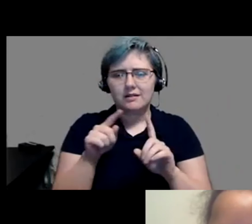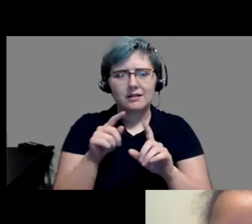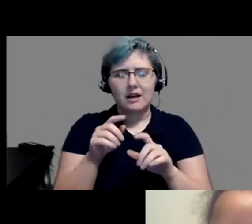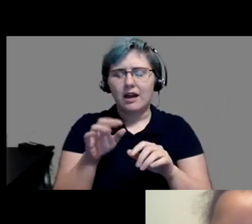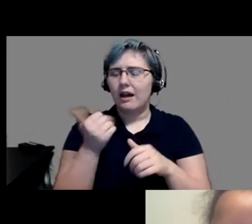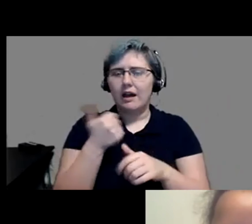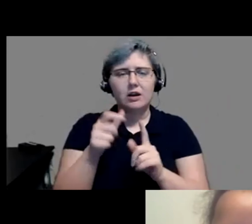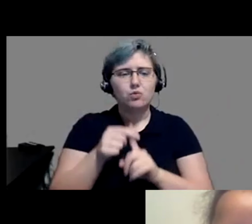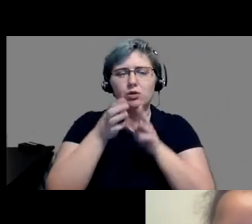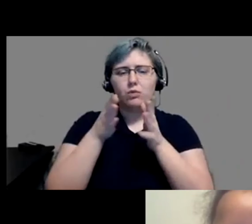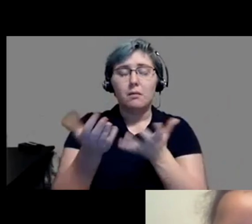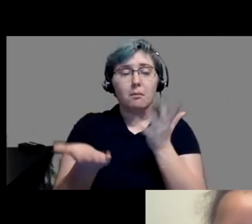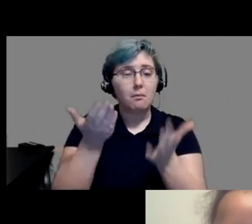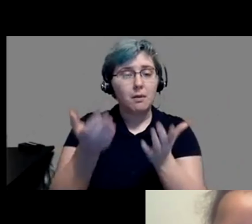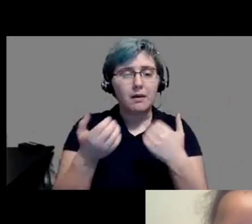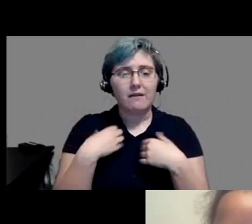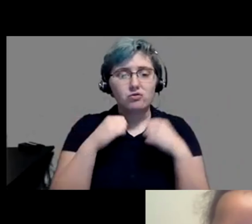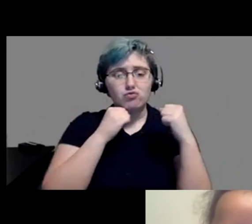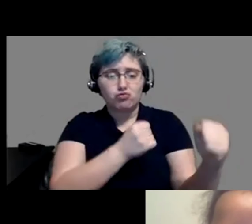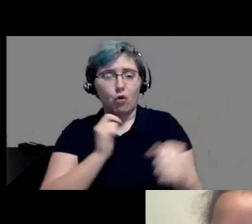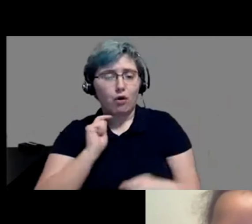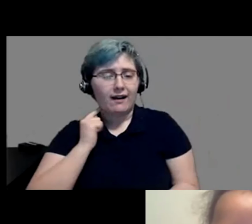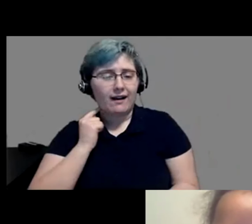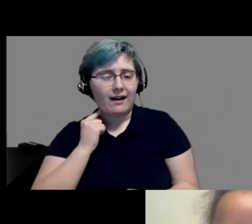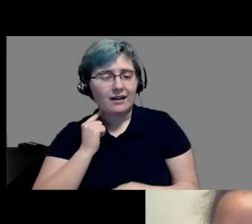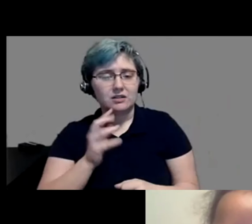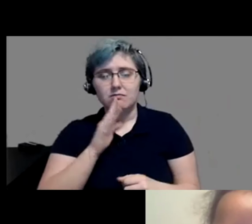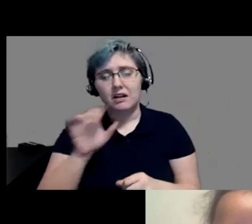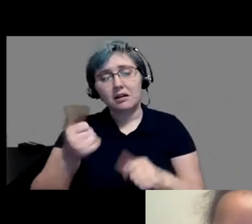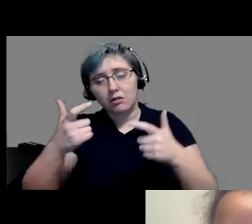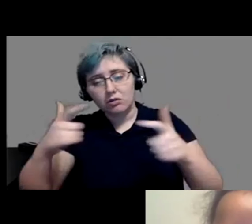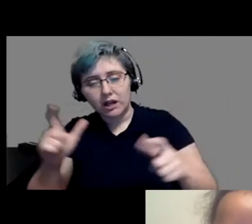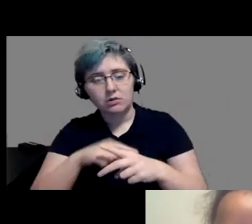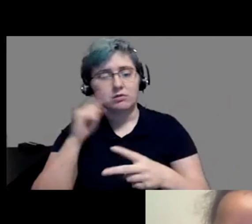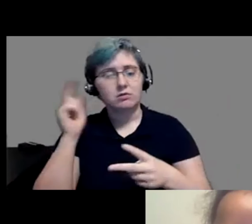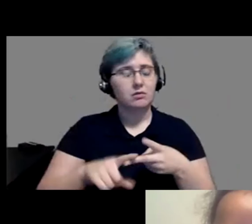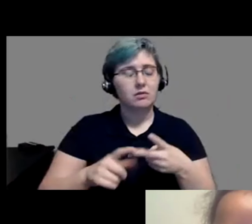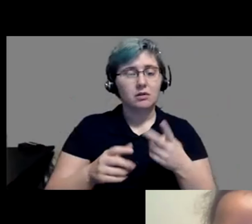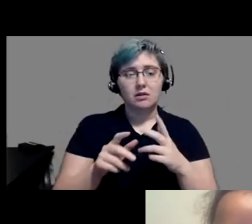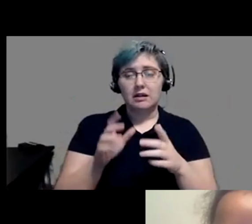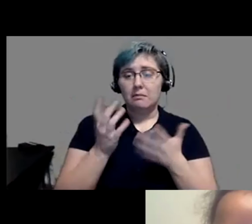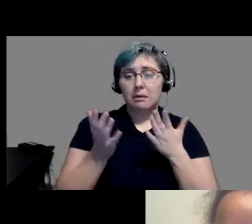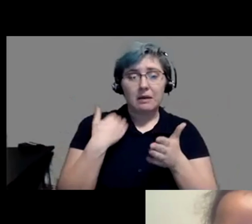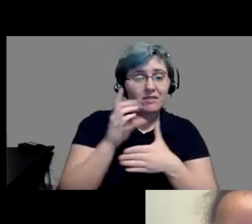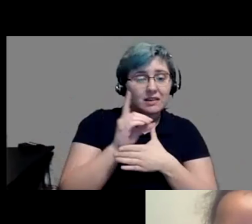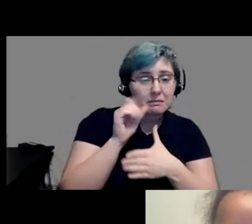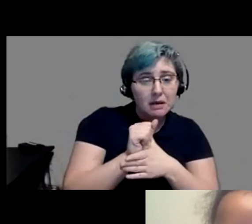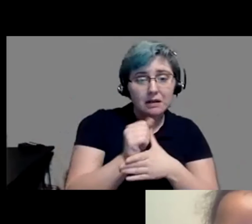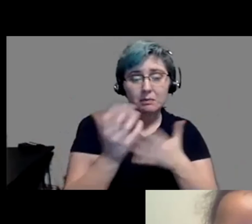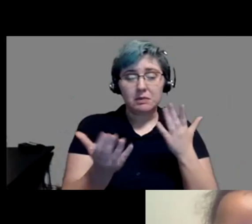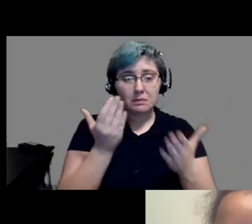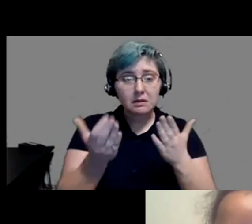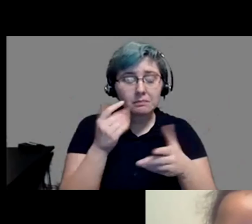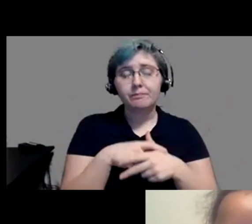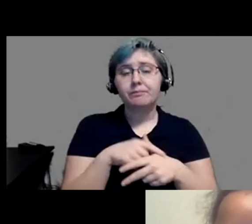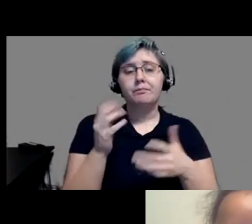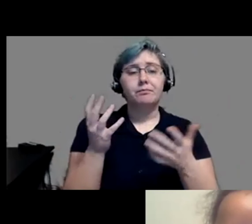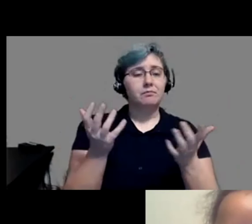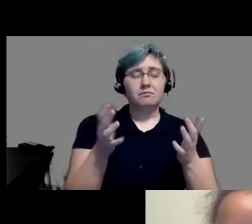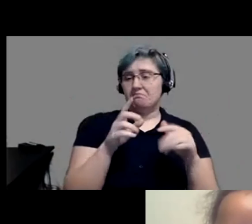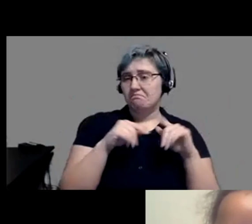It could be people with a heavy accent from having spoken another language, people with a disability, and it